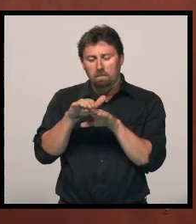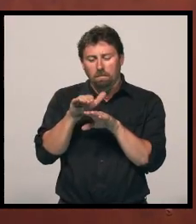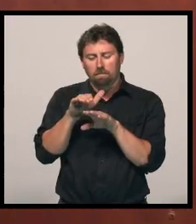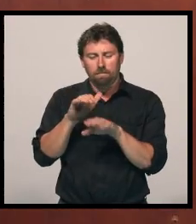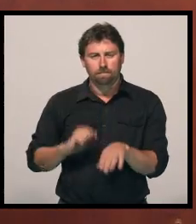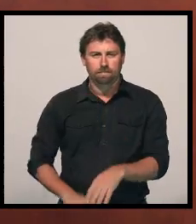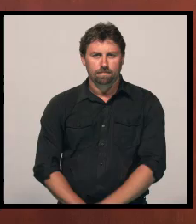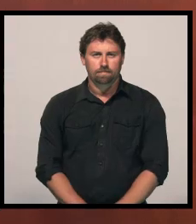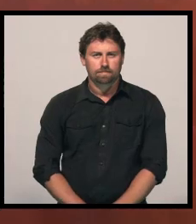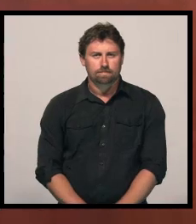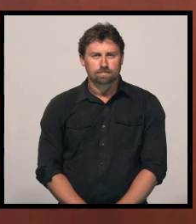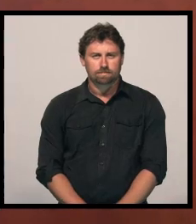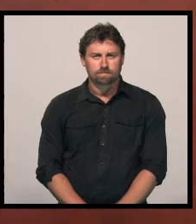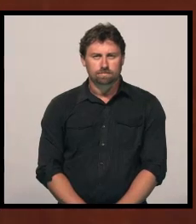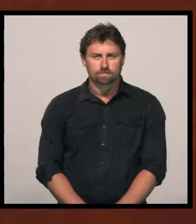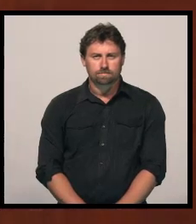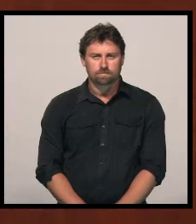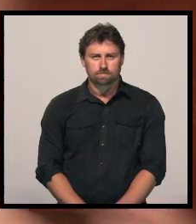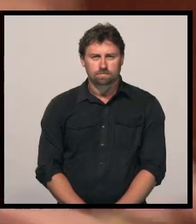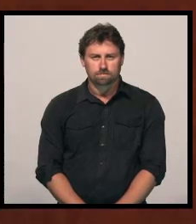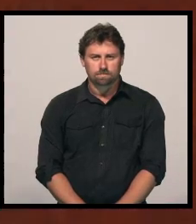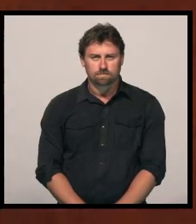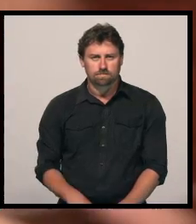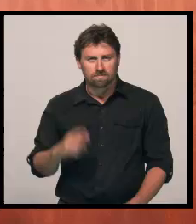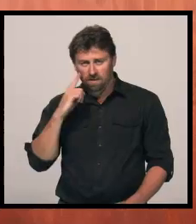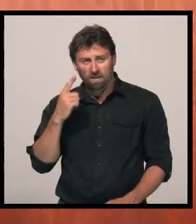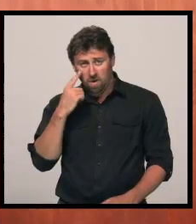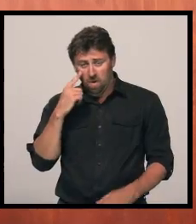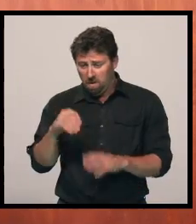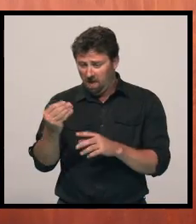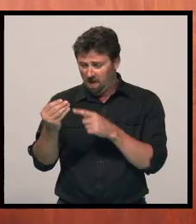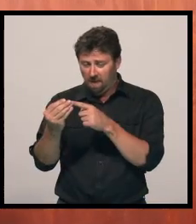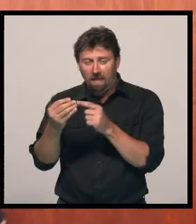And you're really fine shaving for finishing off.